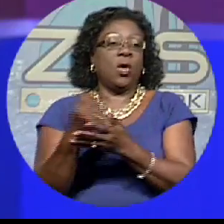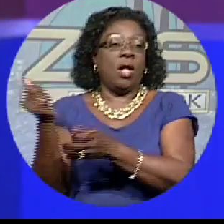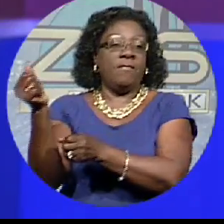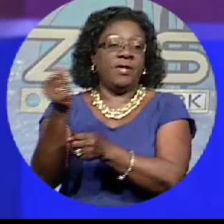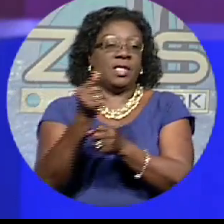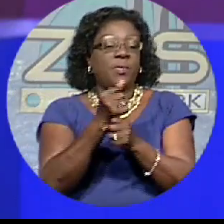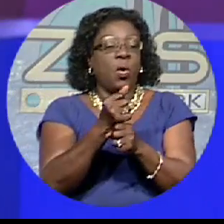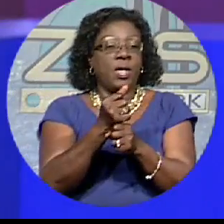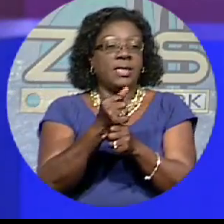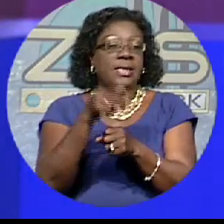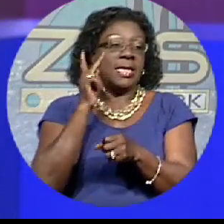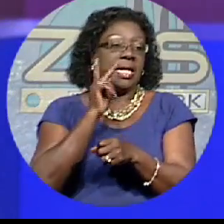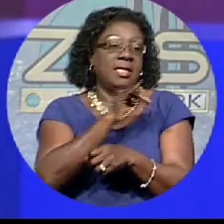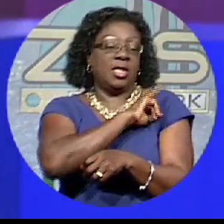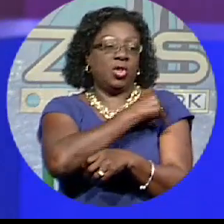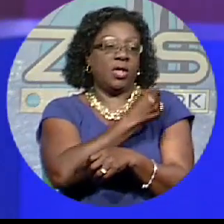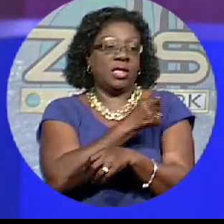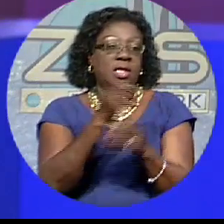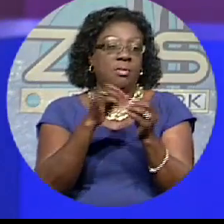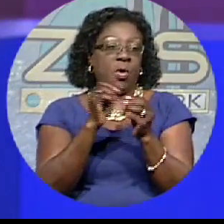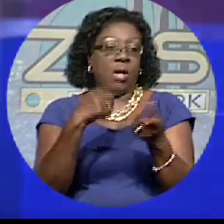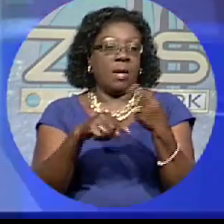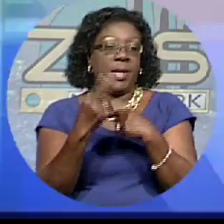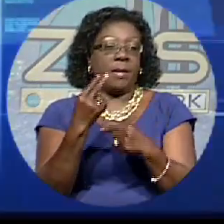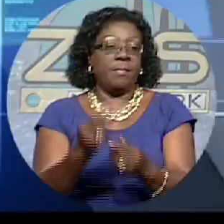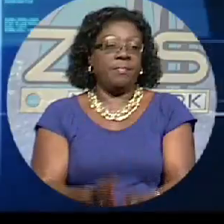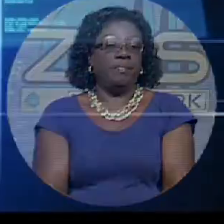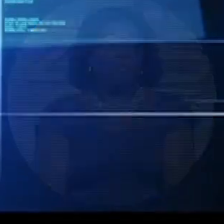again, I'm Kelsey Johnson. Stay tuned. There's more to come.